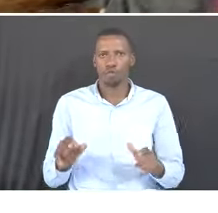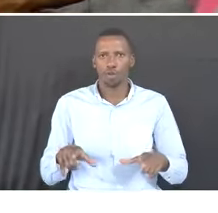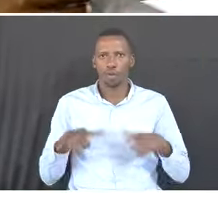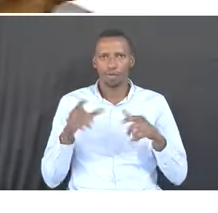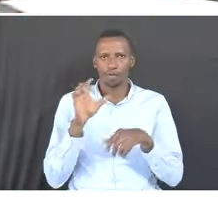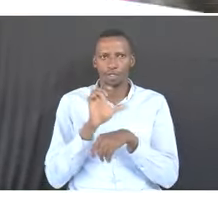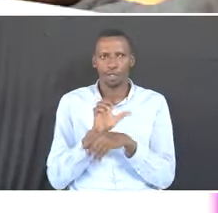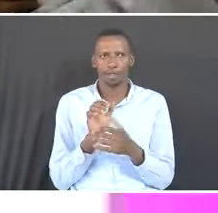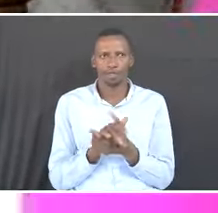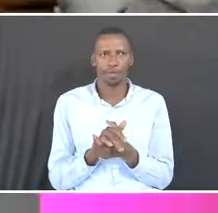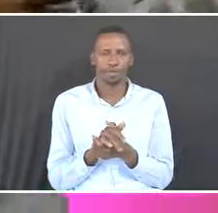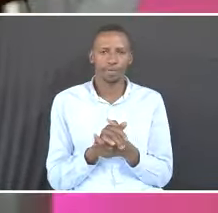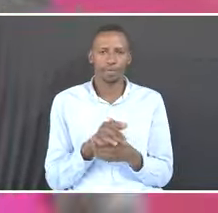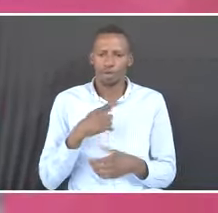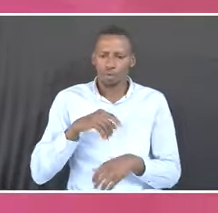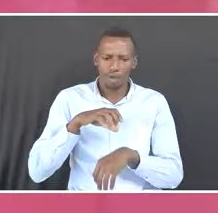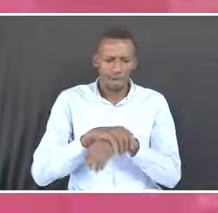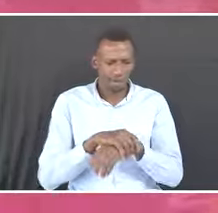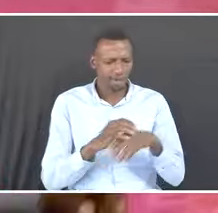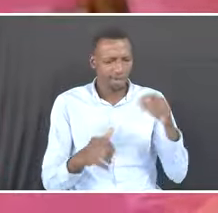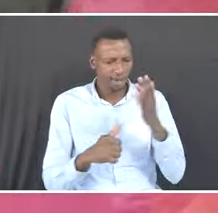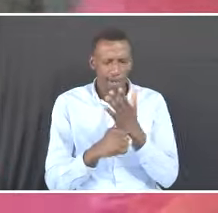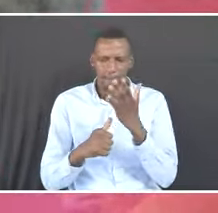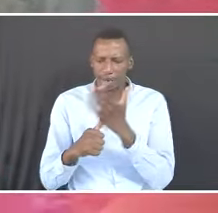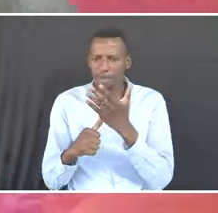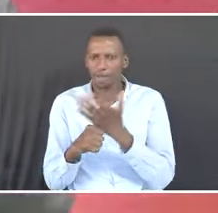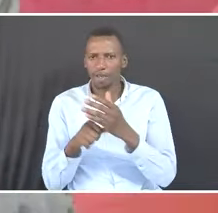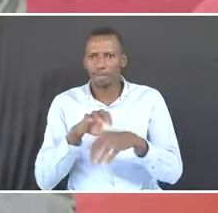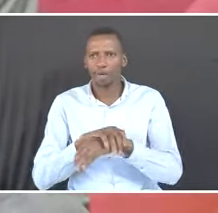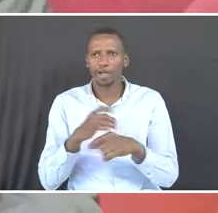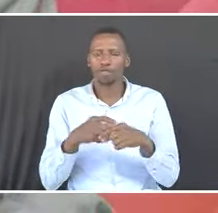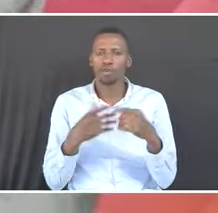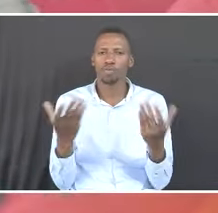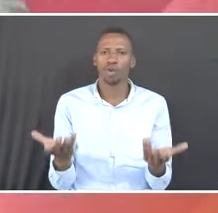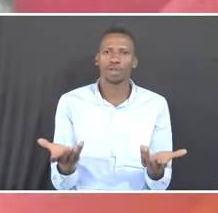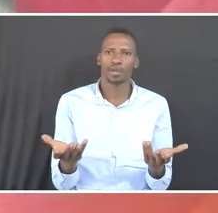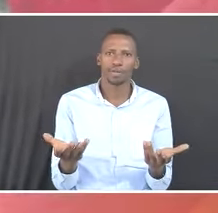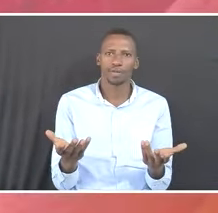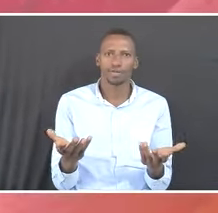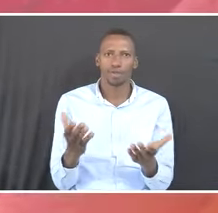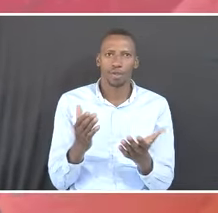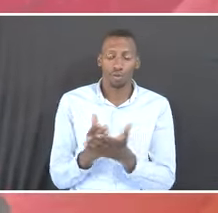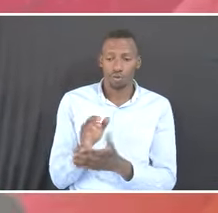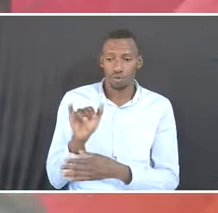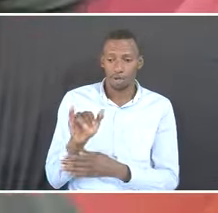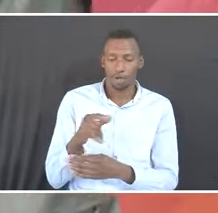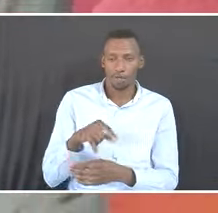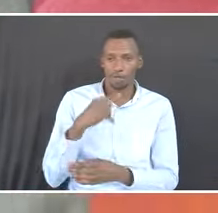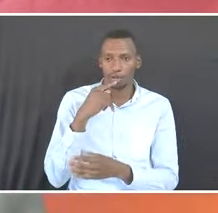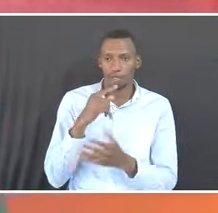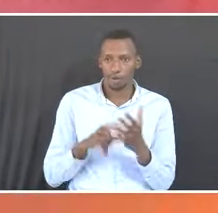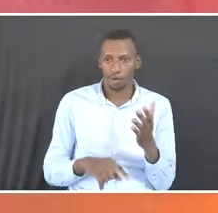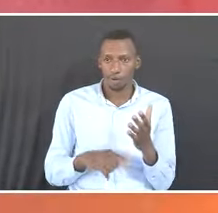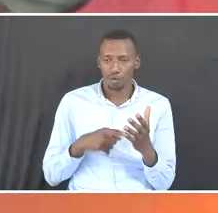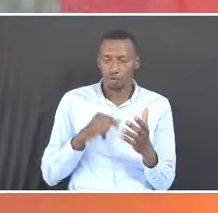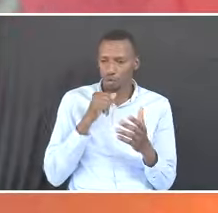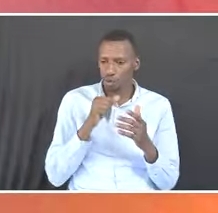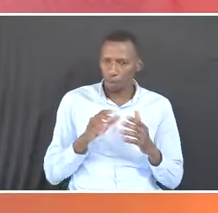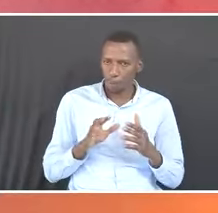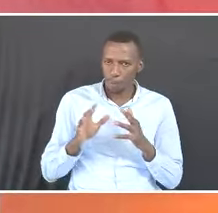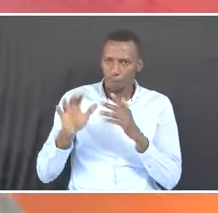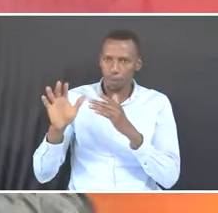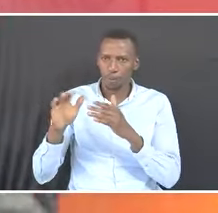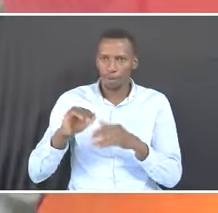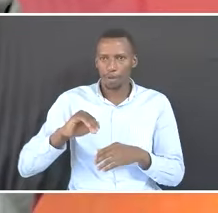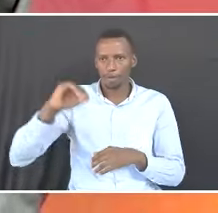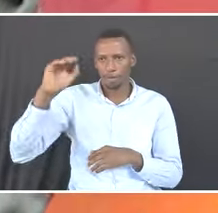Where do we get these titles, people of God? Because of such, we have said we are not running to the mountains. The wife